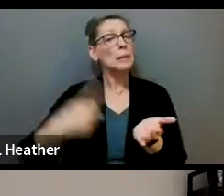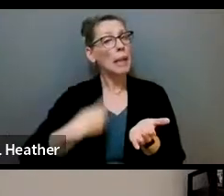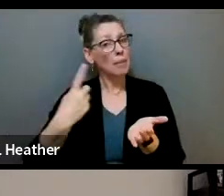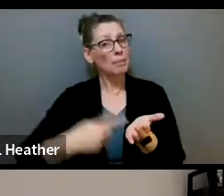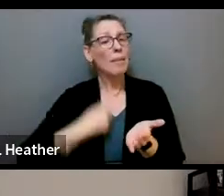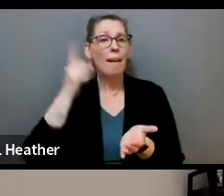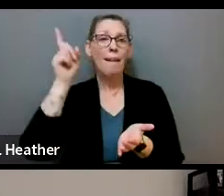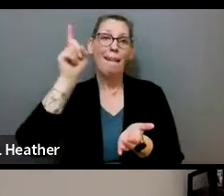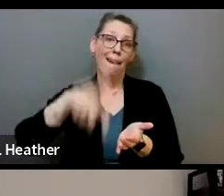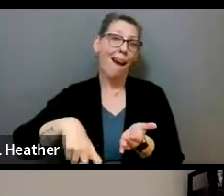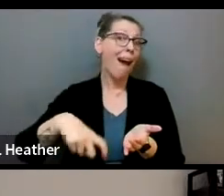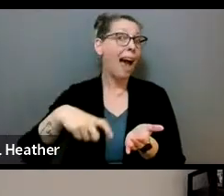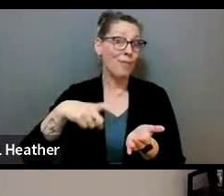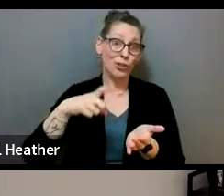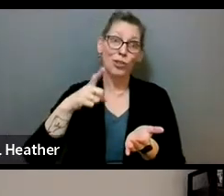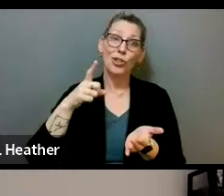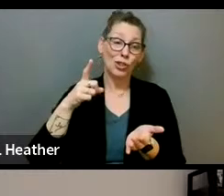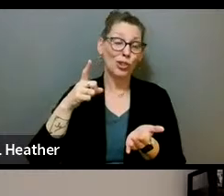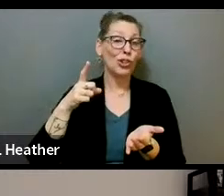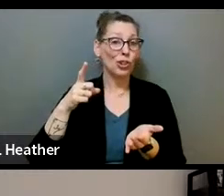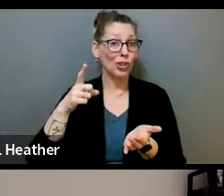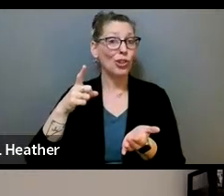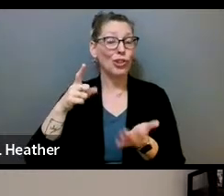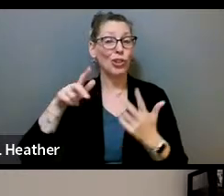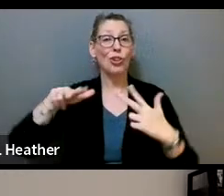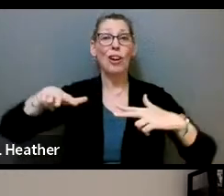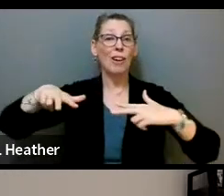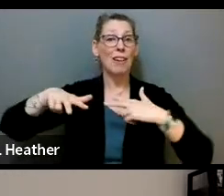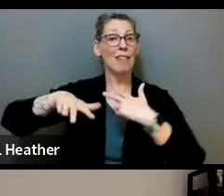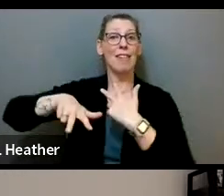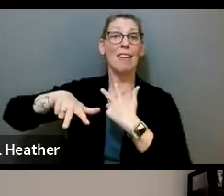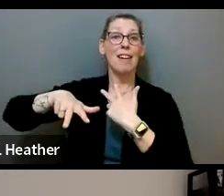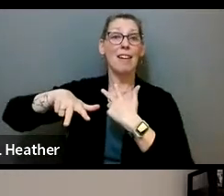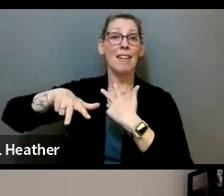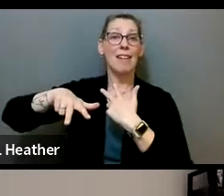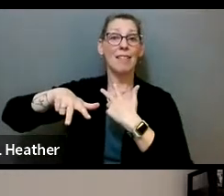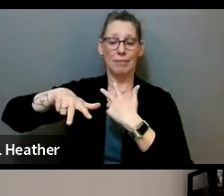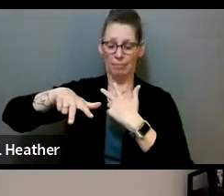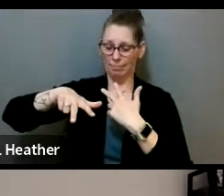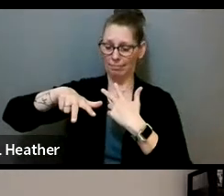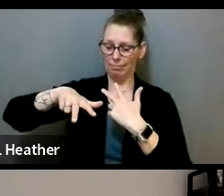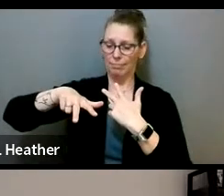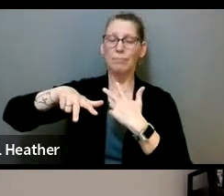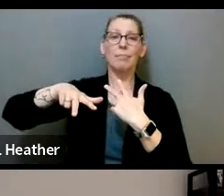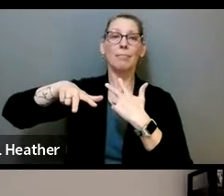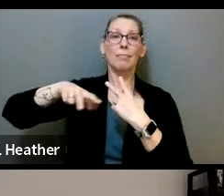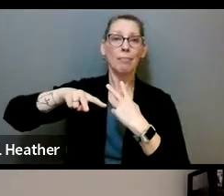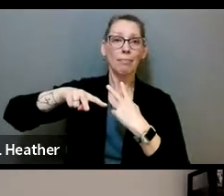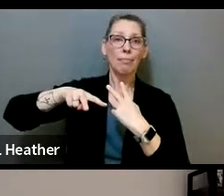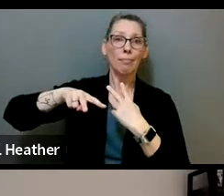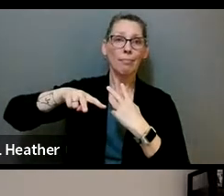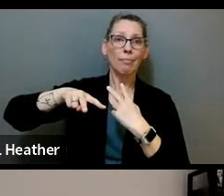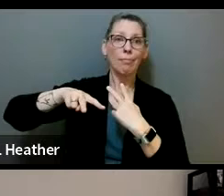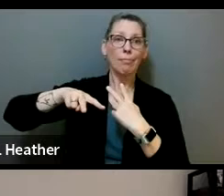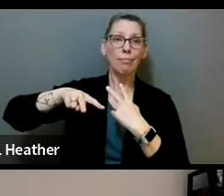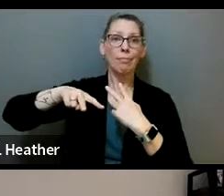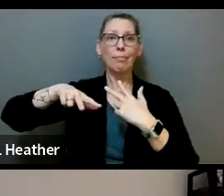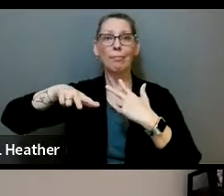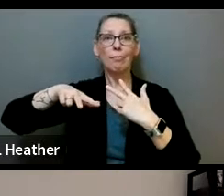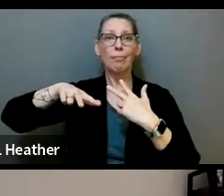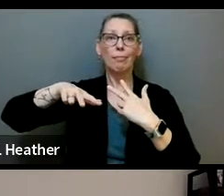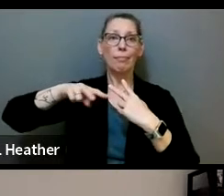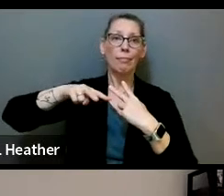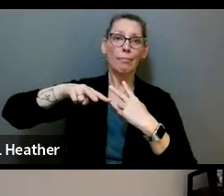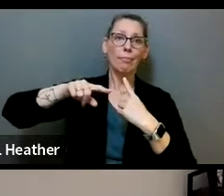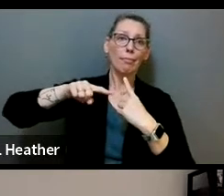to shut down lanes. But yeah, the new bridge will be built approximately 100 to